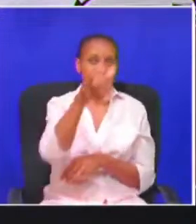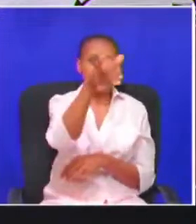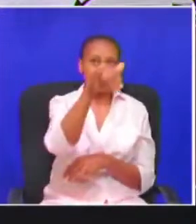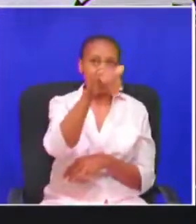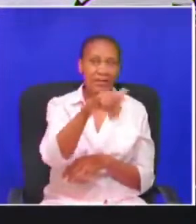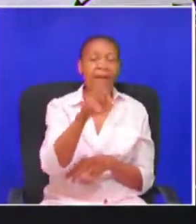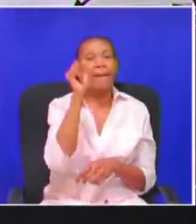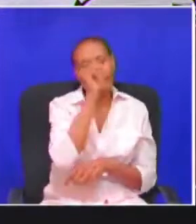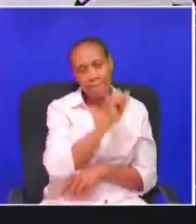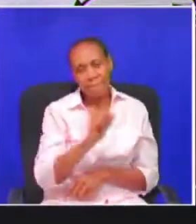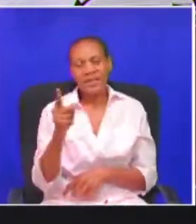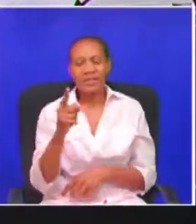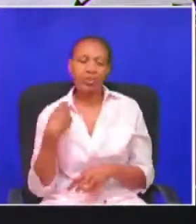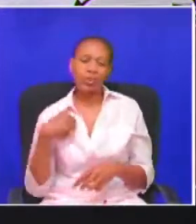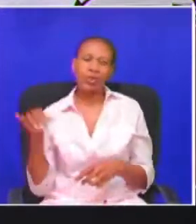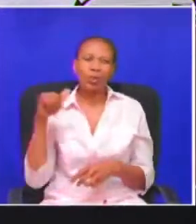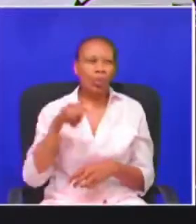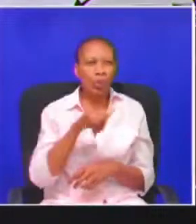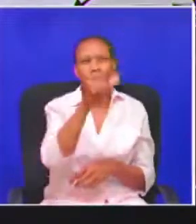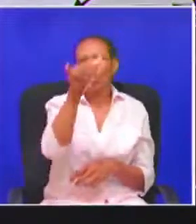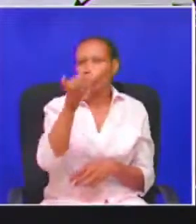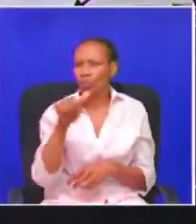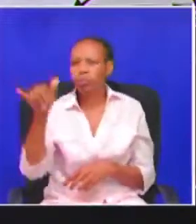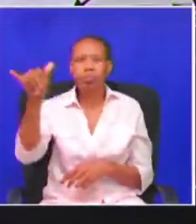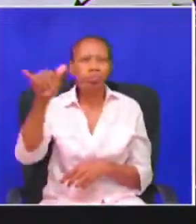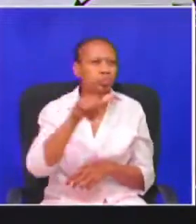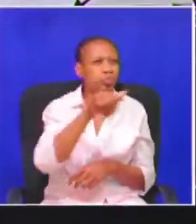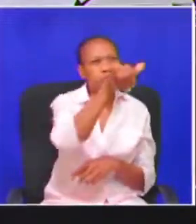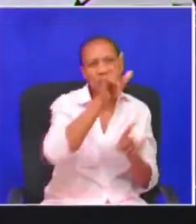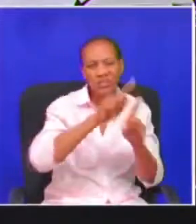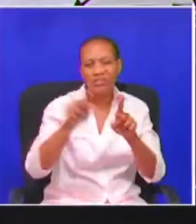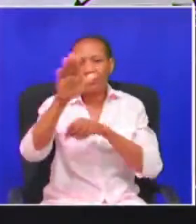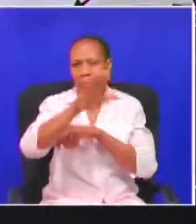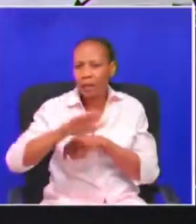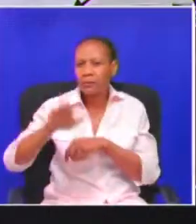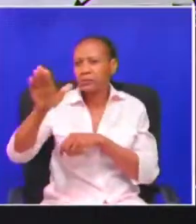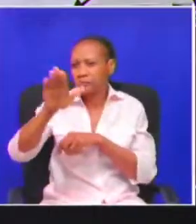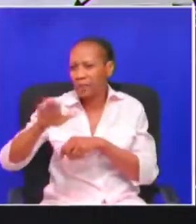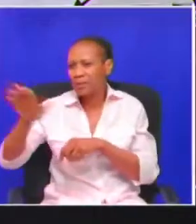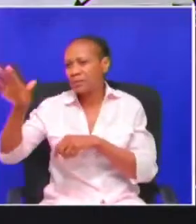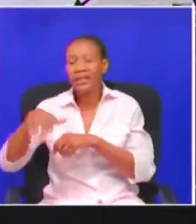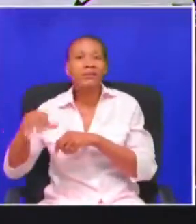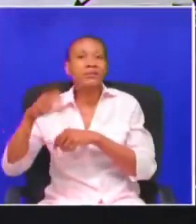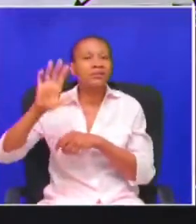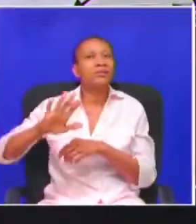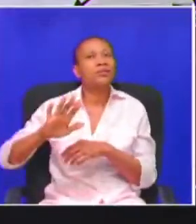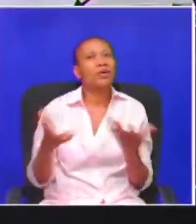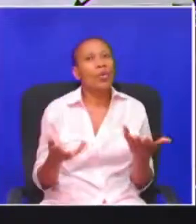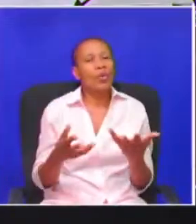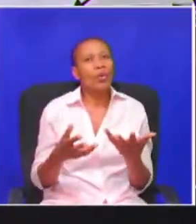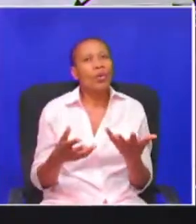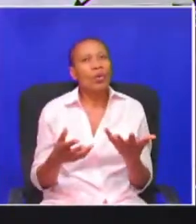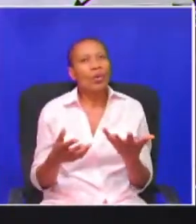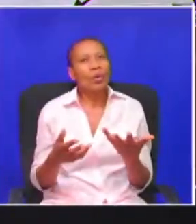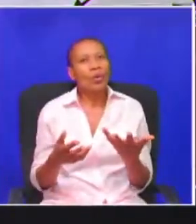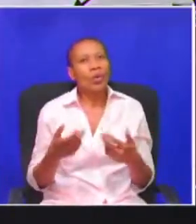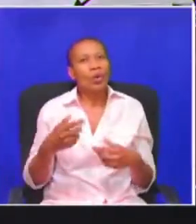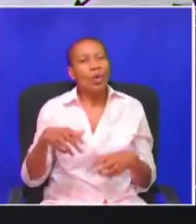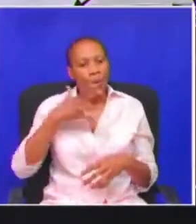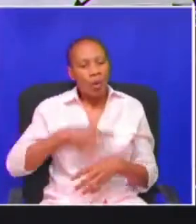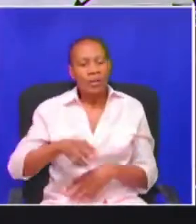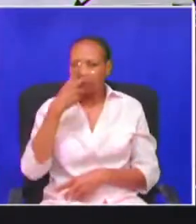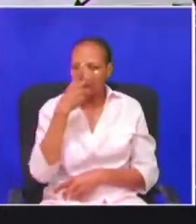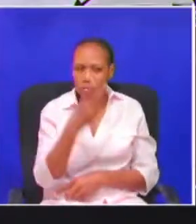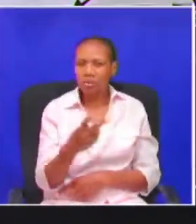But we were scouring the whole Southeast Asian basin, and we were seeing a number